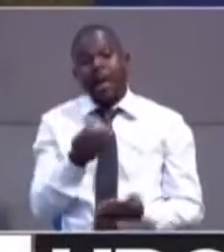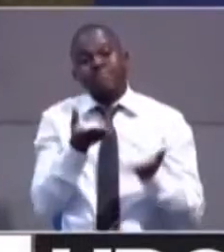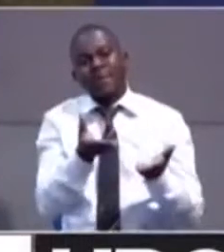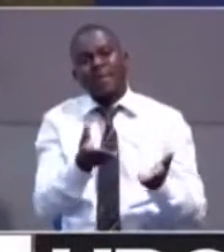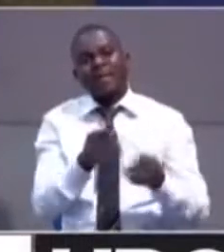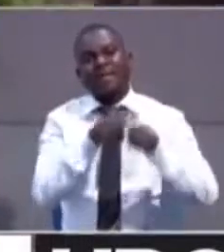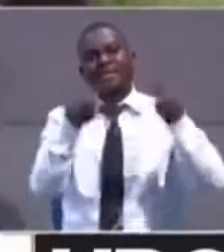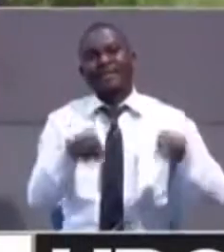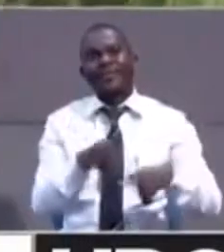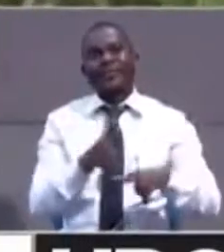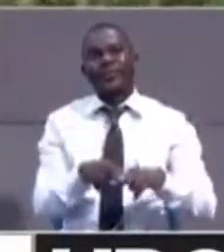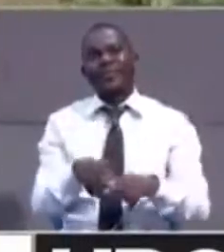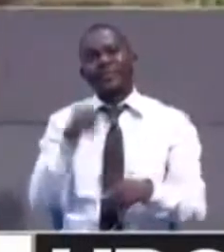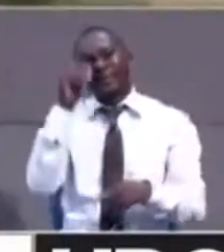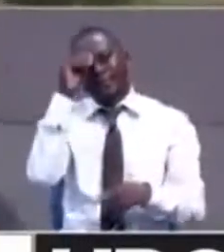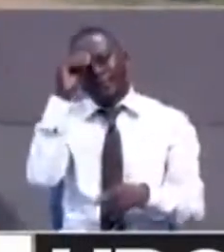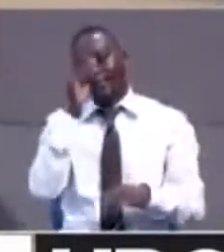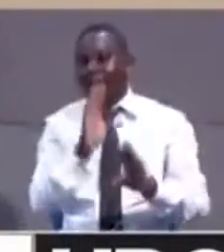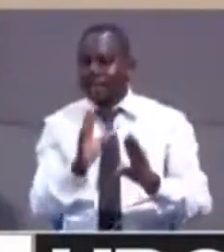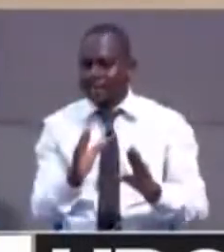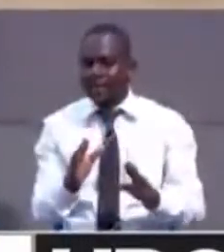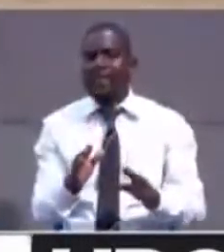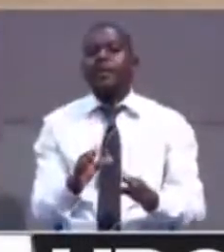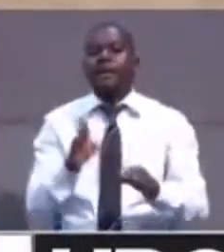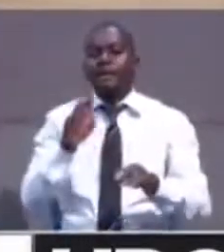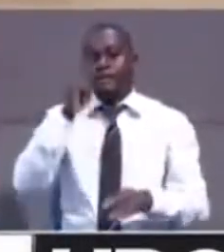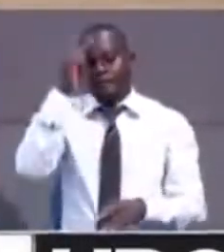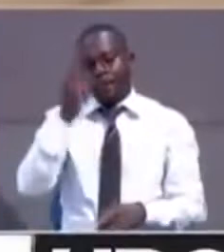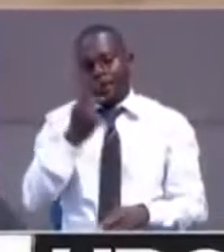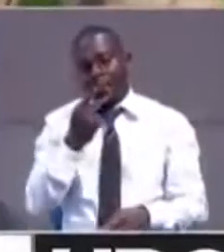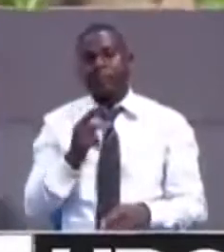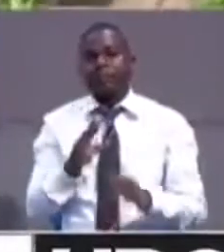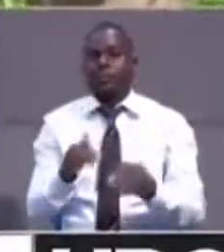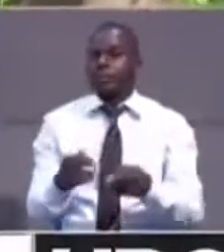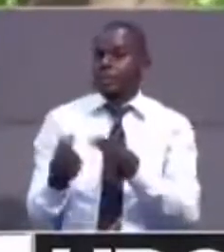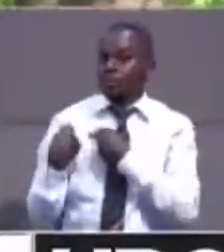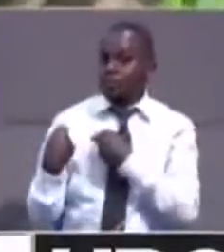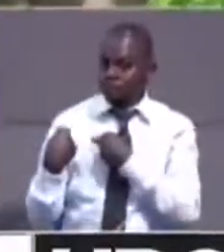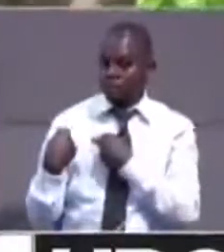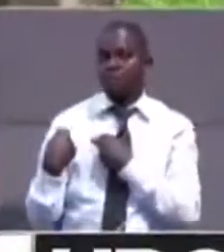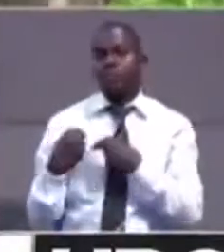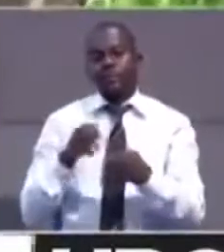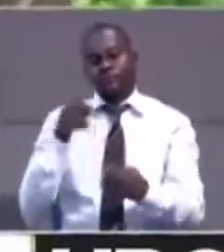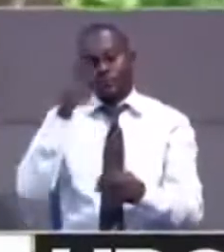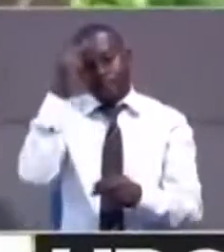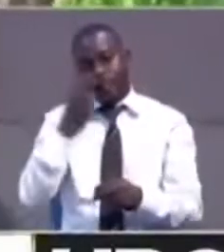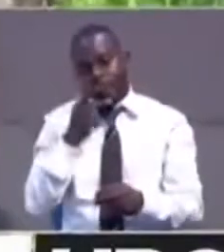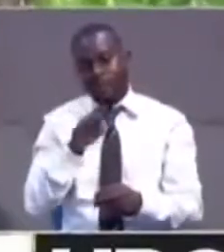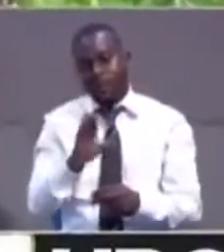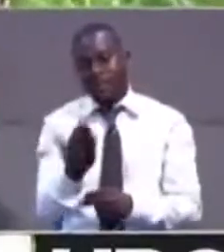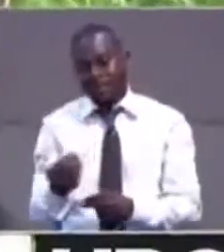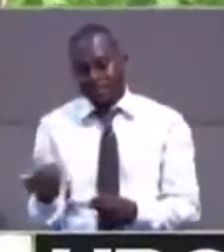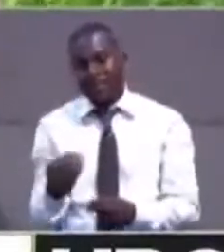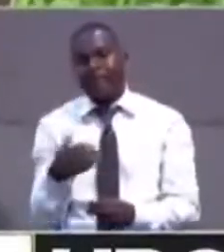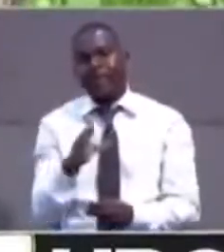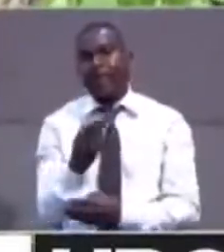not physically in the classroom. Robin Akaitiritimba says parents have been left with the responsibility of parenting their children,